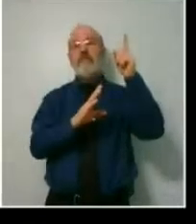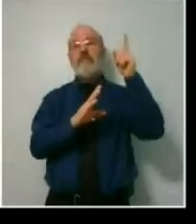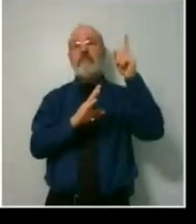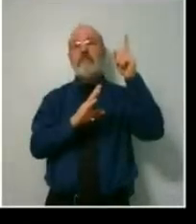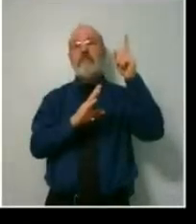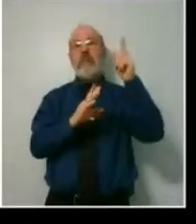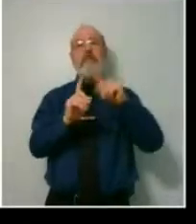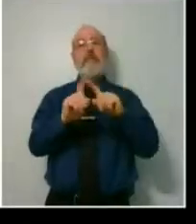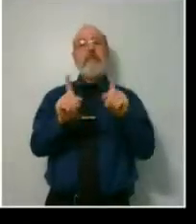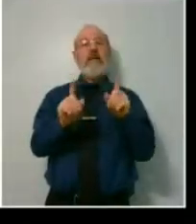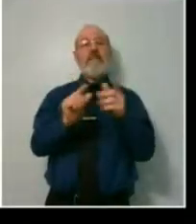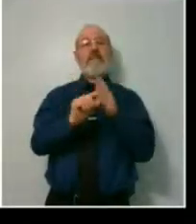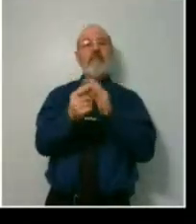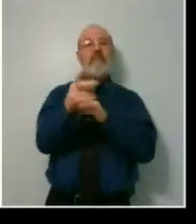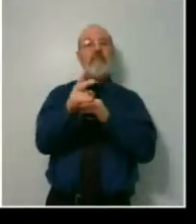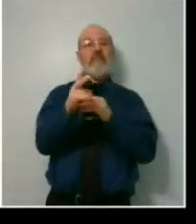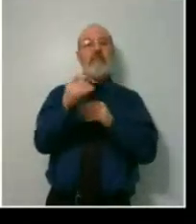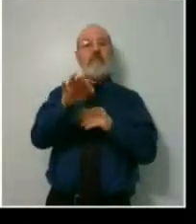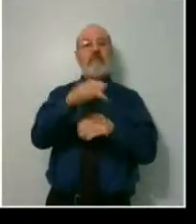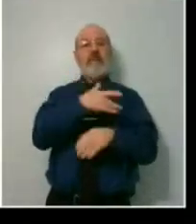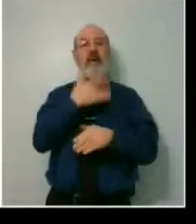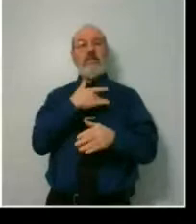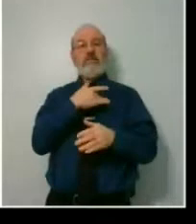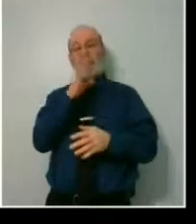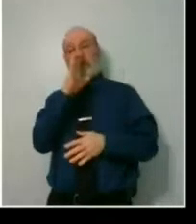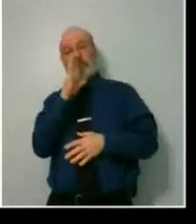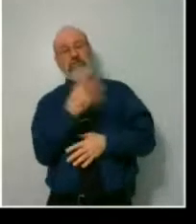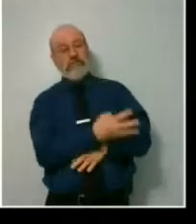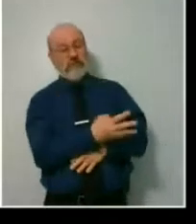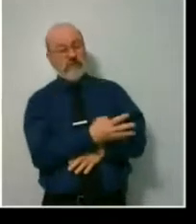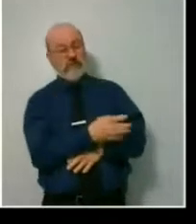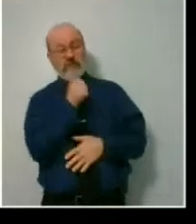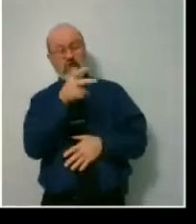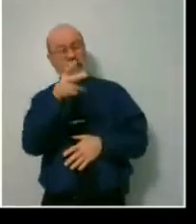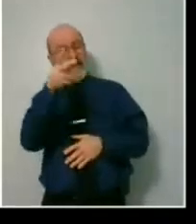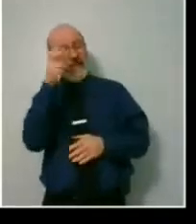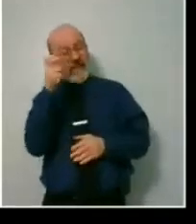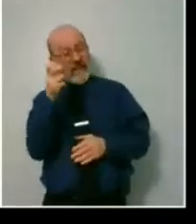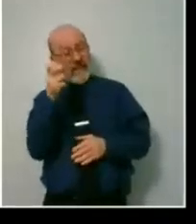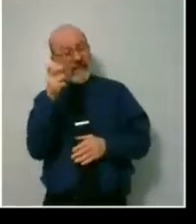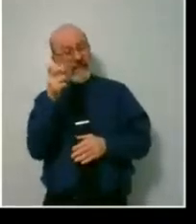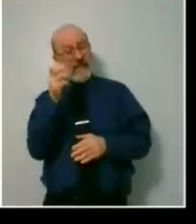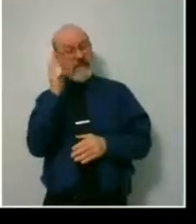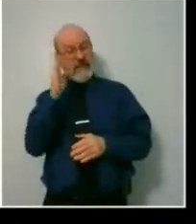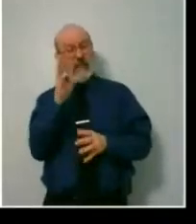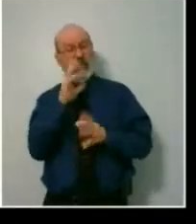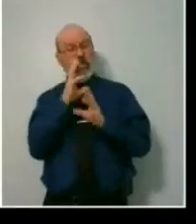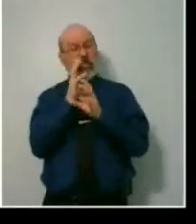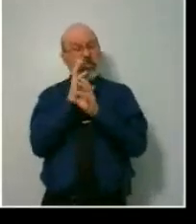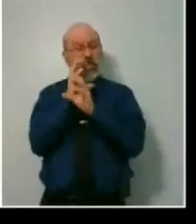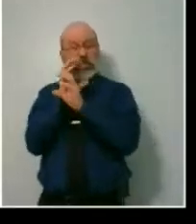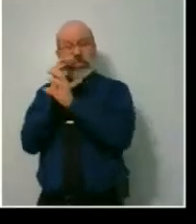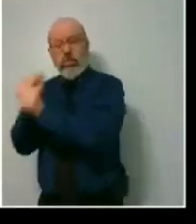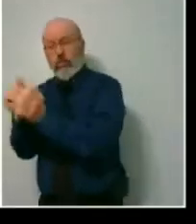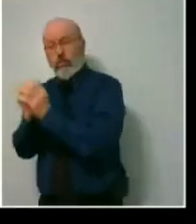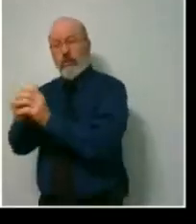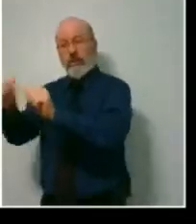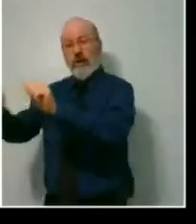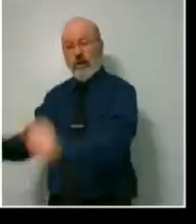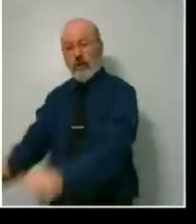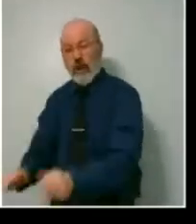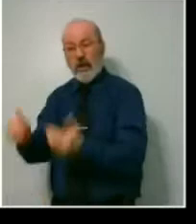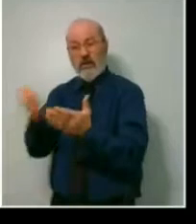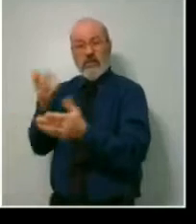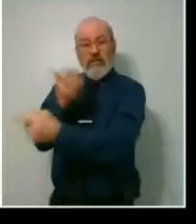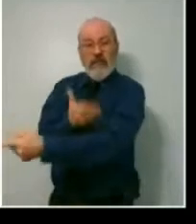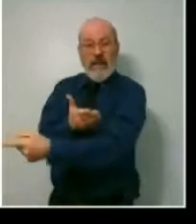"But," verse 17, "if thine heart turn away so that thou wilt not hear, but shalt be drawn away and worship other gods and serve them,